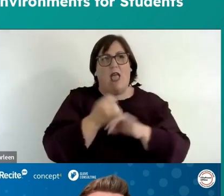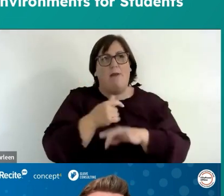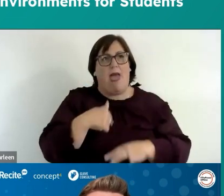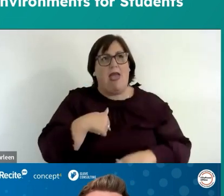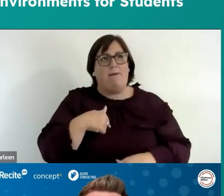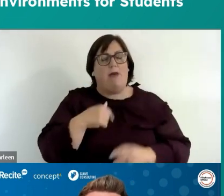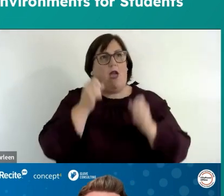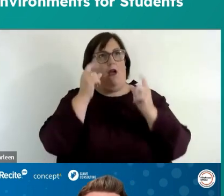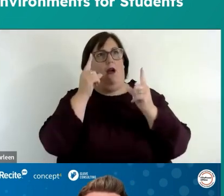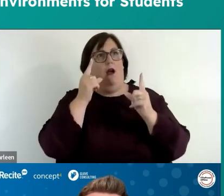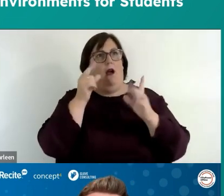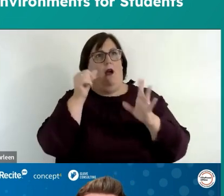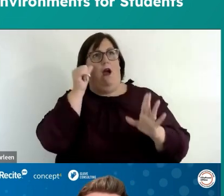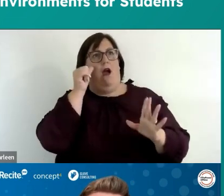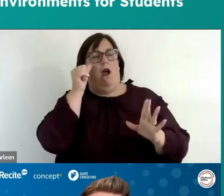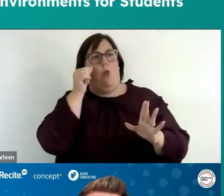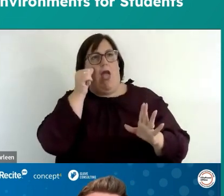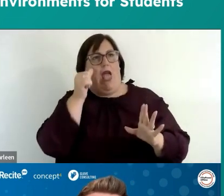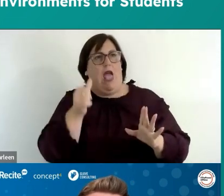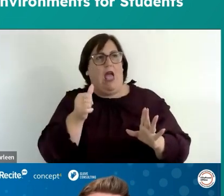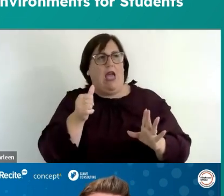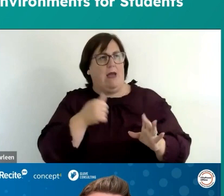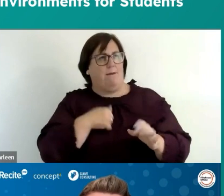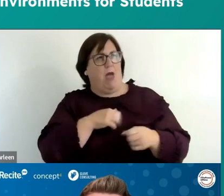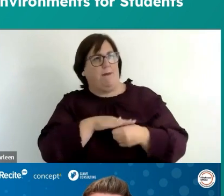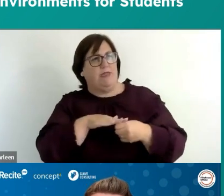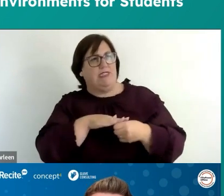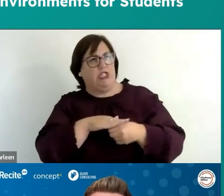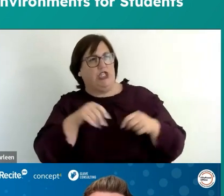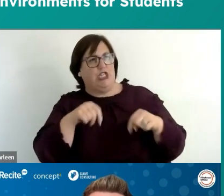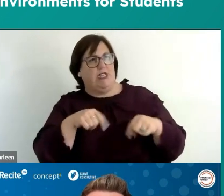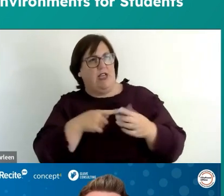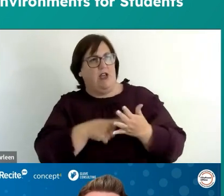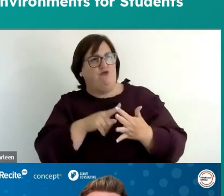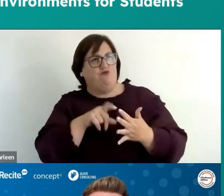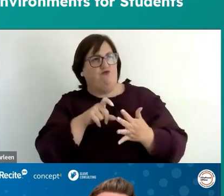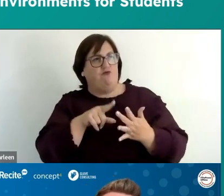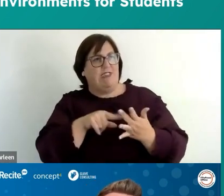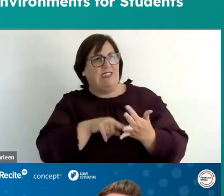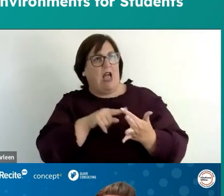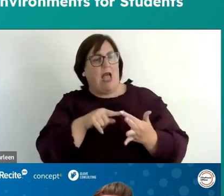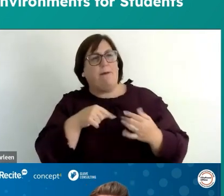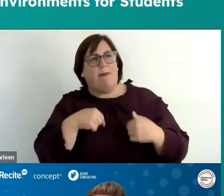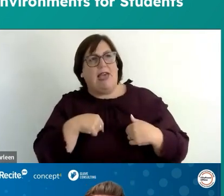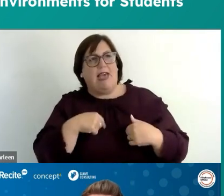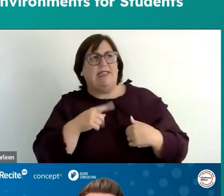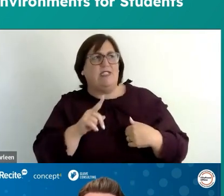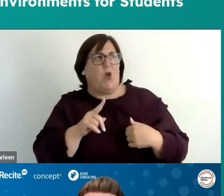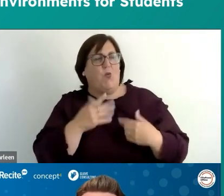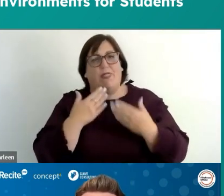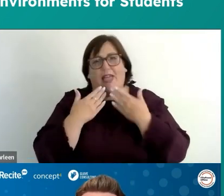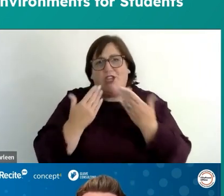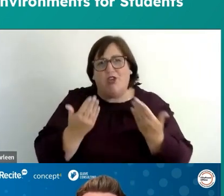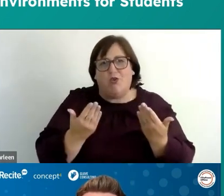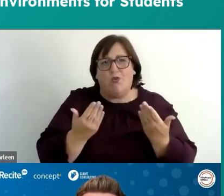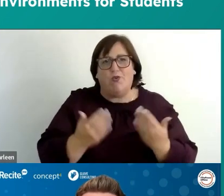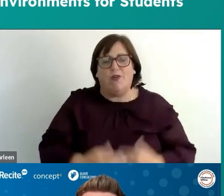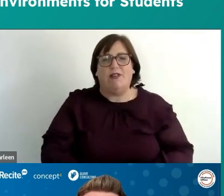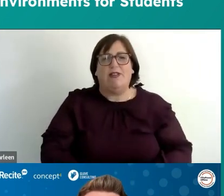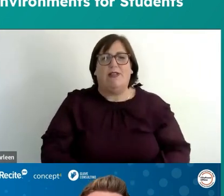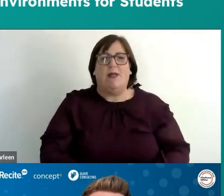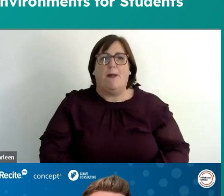few pointers with my position at Recite here. So thank you for that. What we're going to end on today is